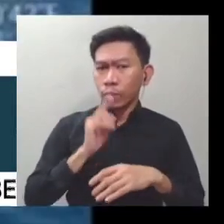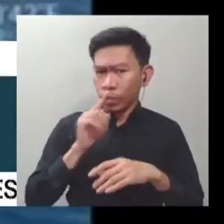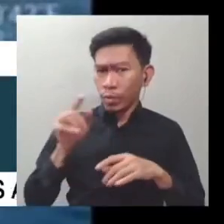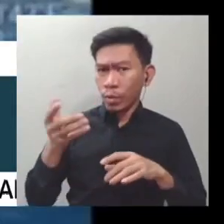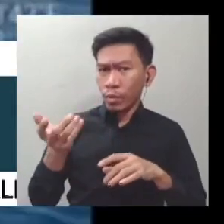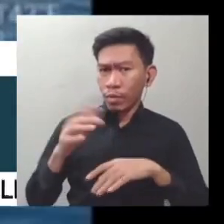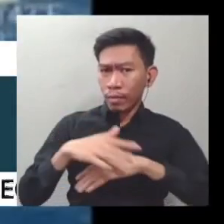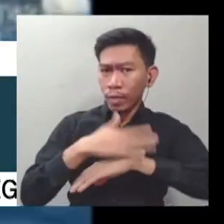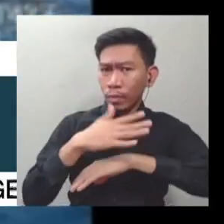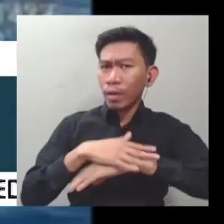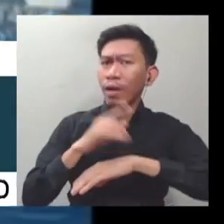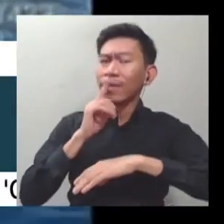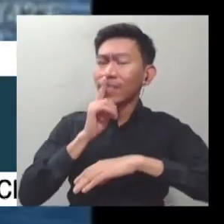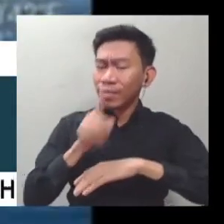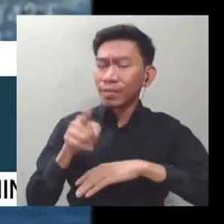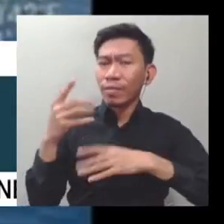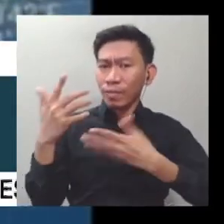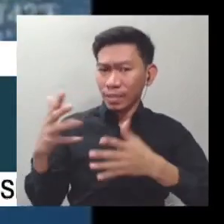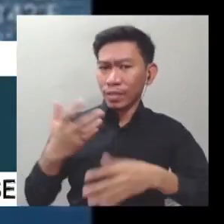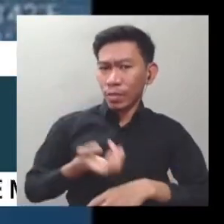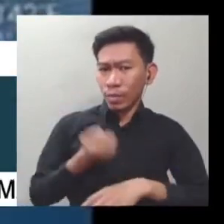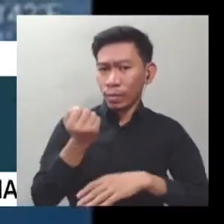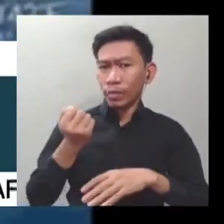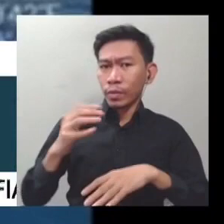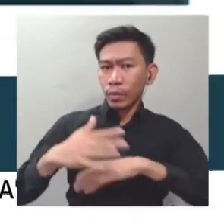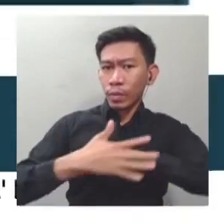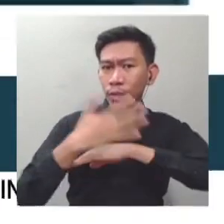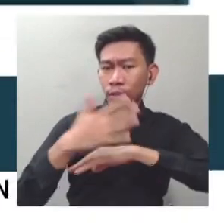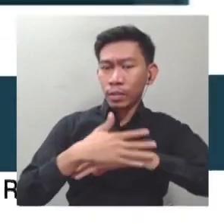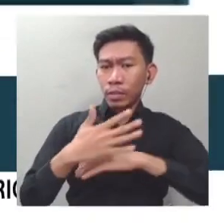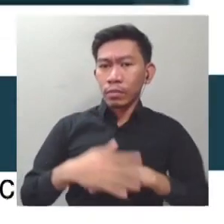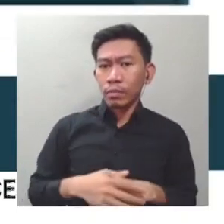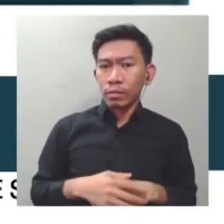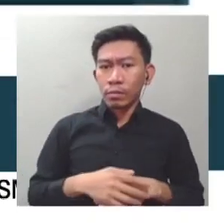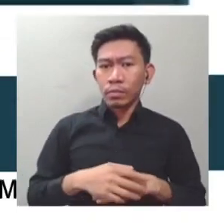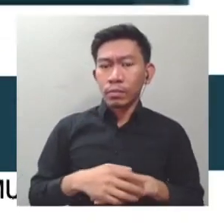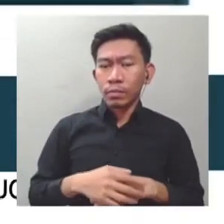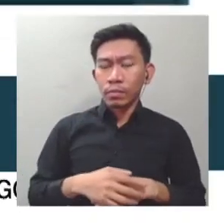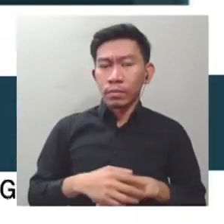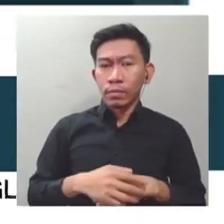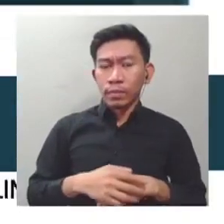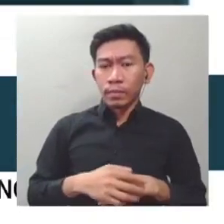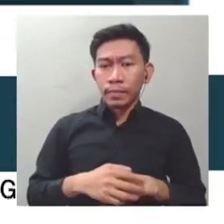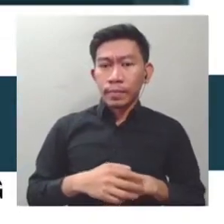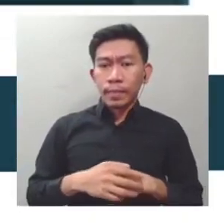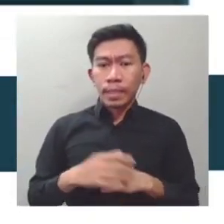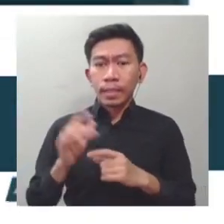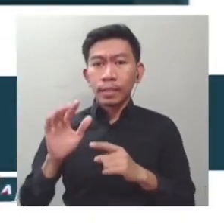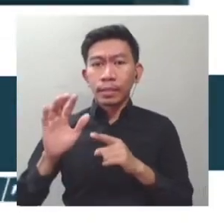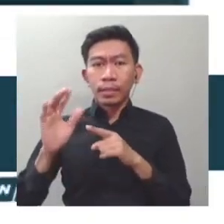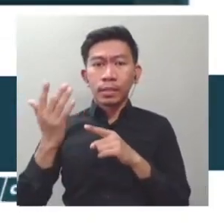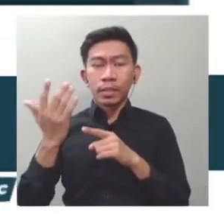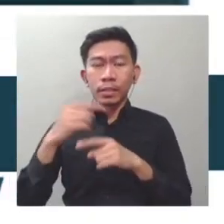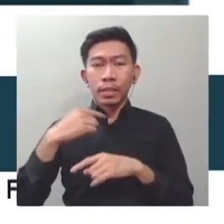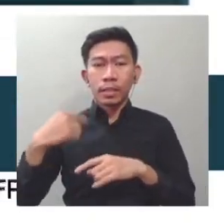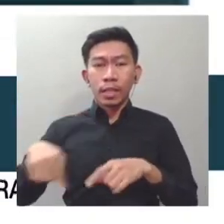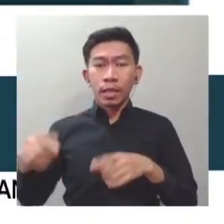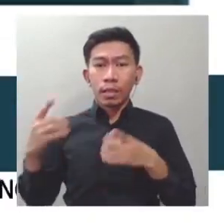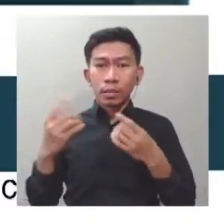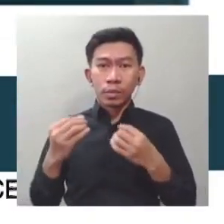owner of those waters. No, that's why what China did again in this